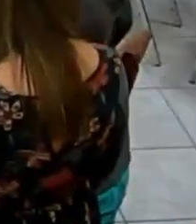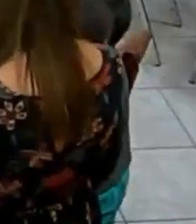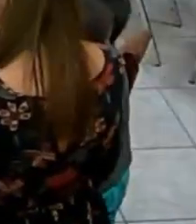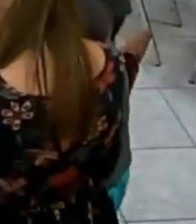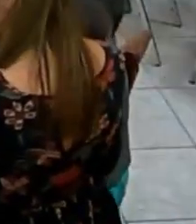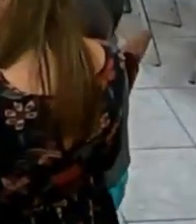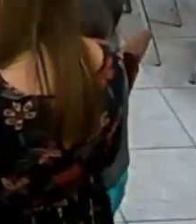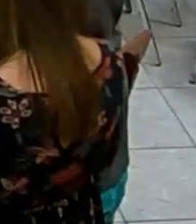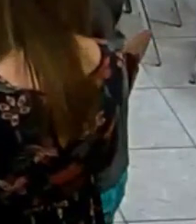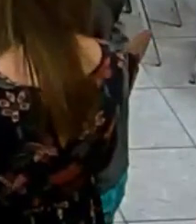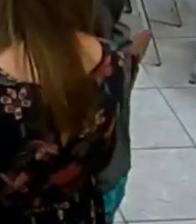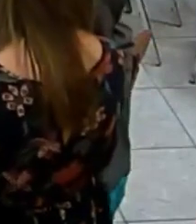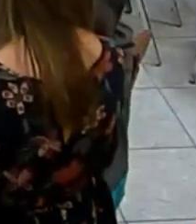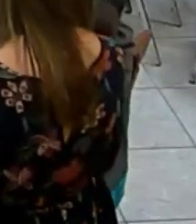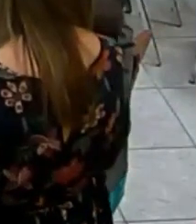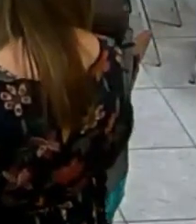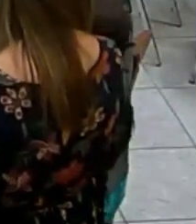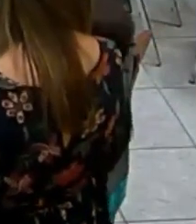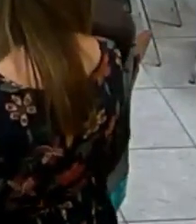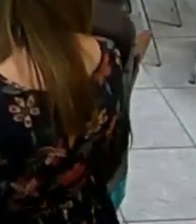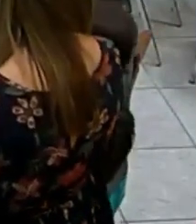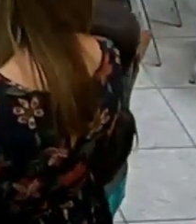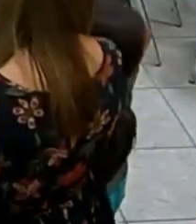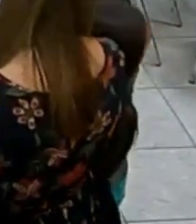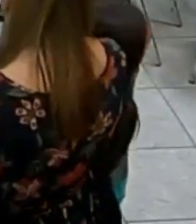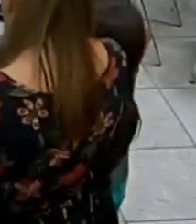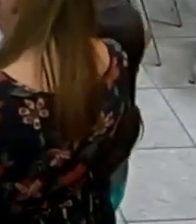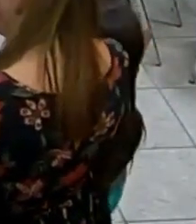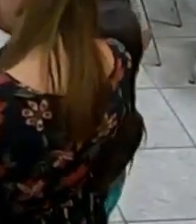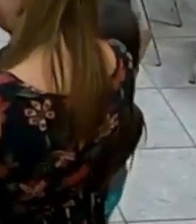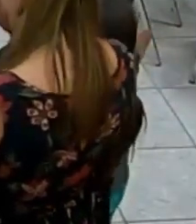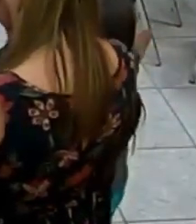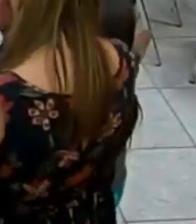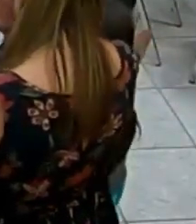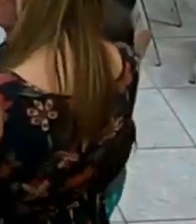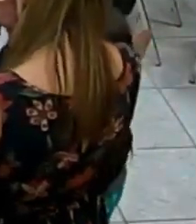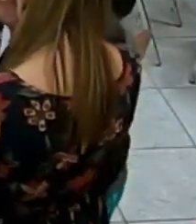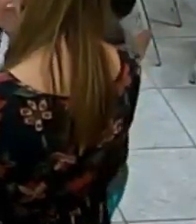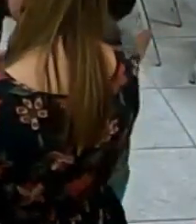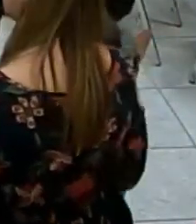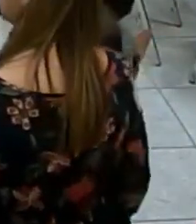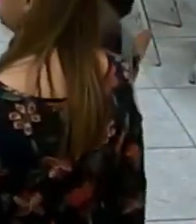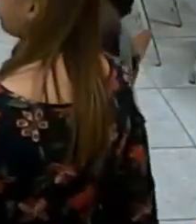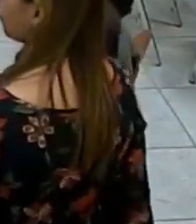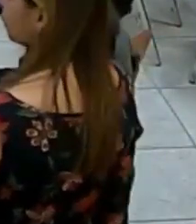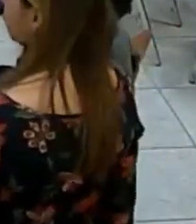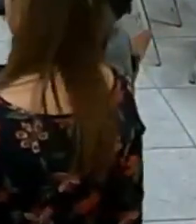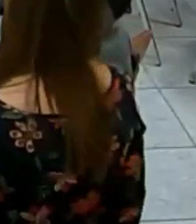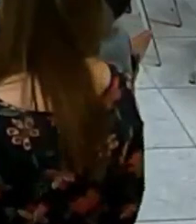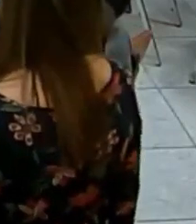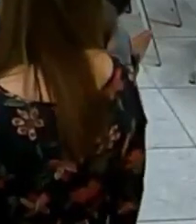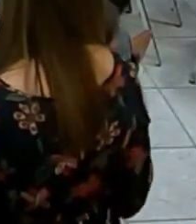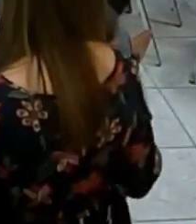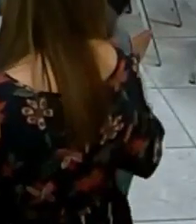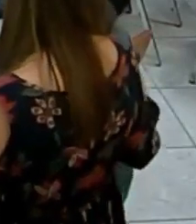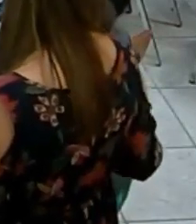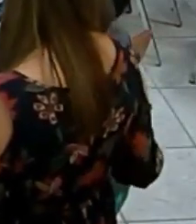pastor for the pastor to see a result like that. Answer to prayer